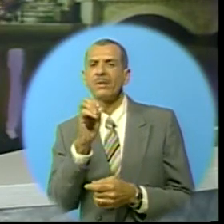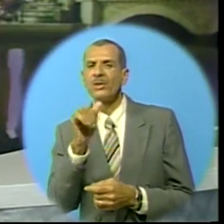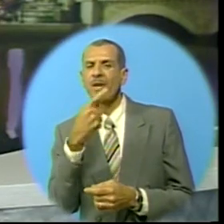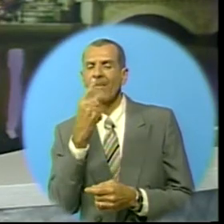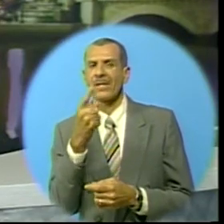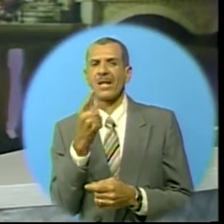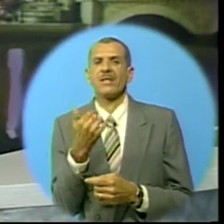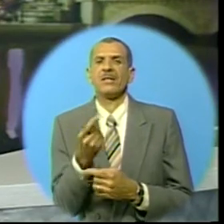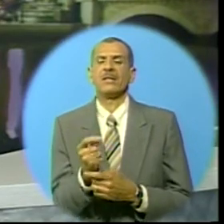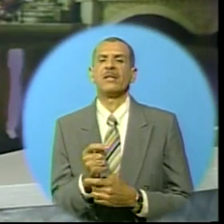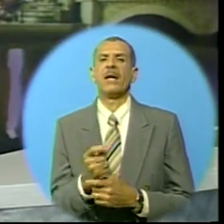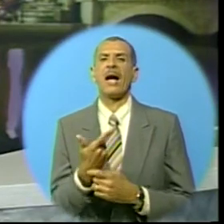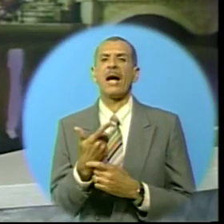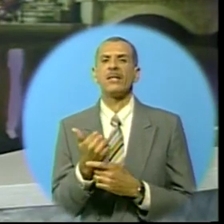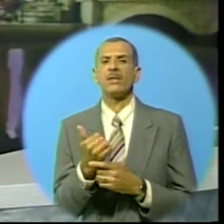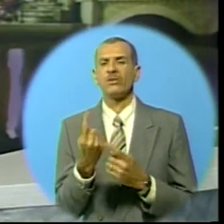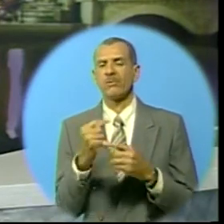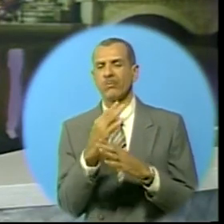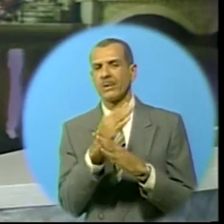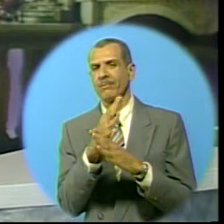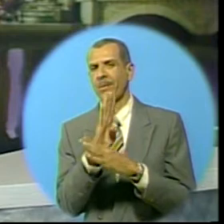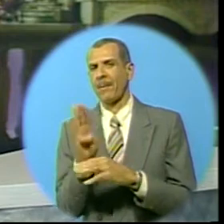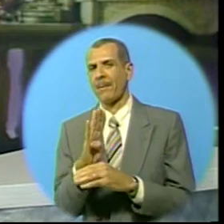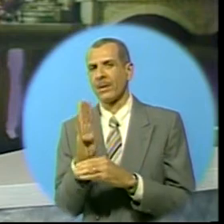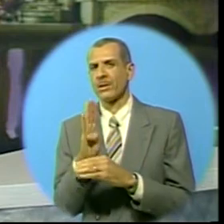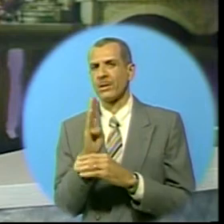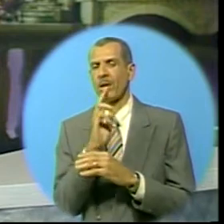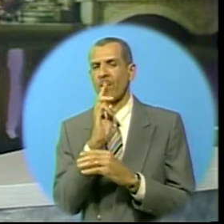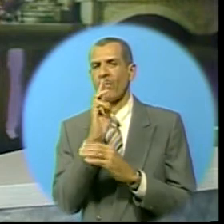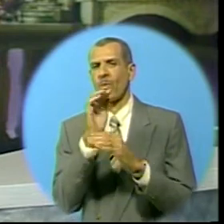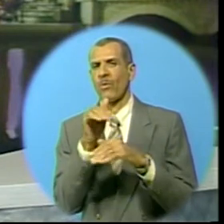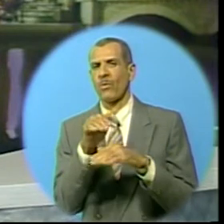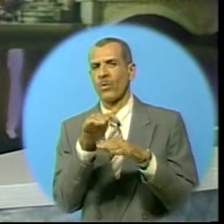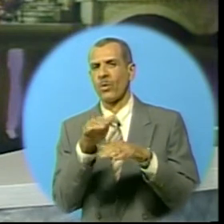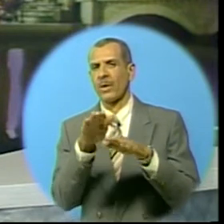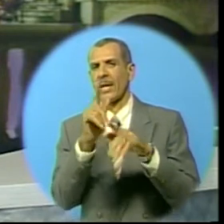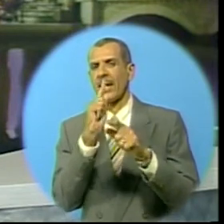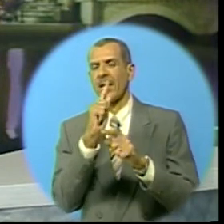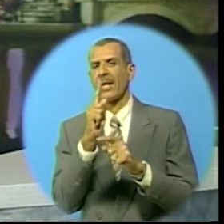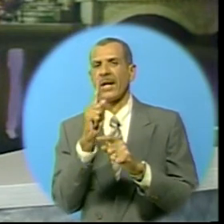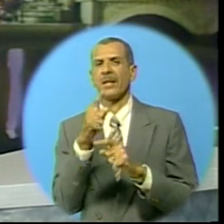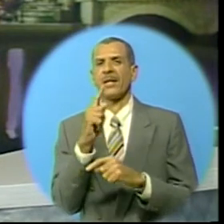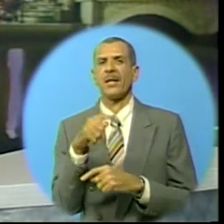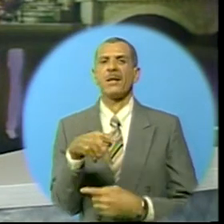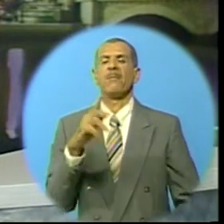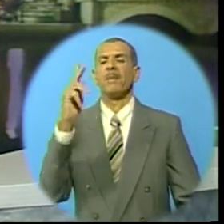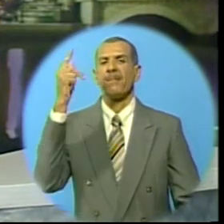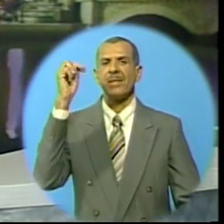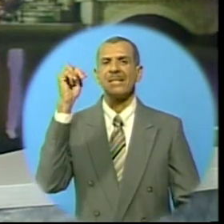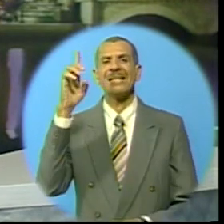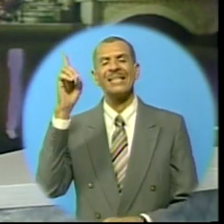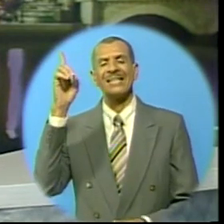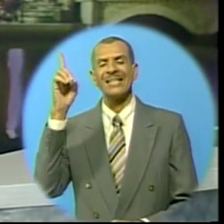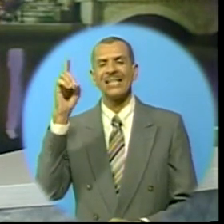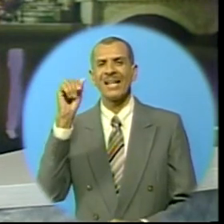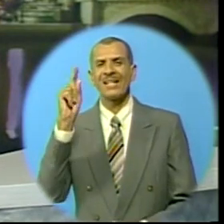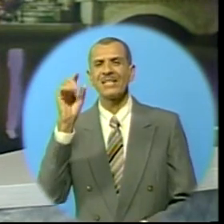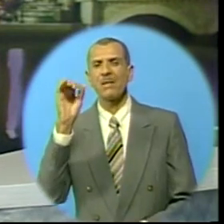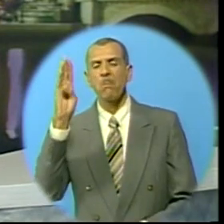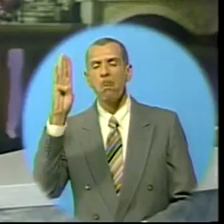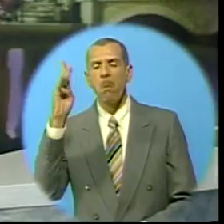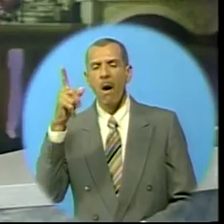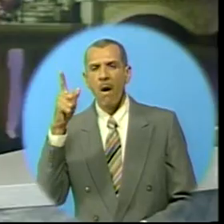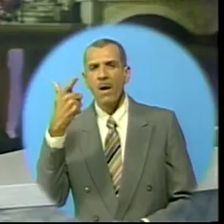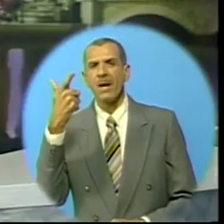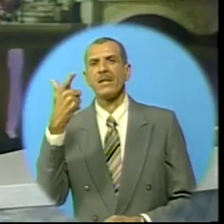secure Barbados borders. This was stressed by Minister in the Office of the Prime Minister, Senator Darcy Boyce, during debate in the Upper